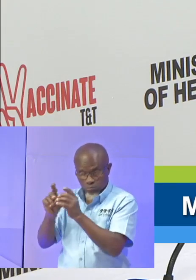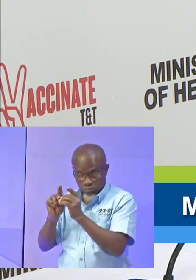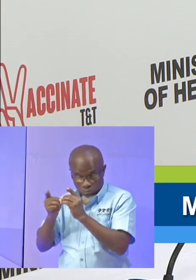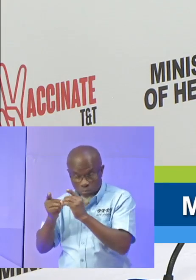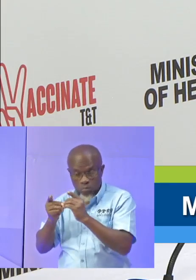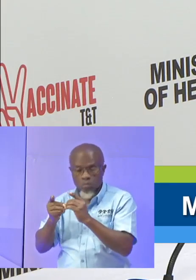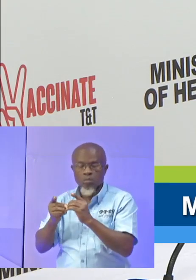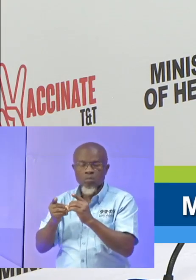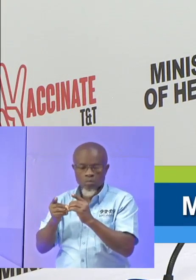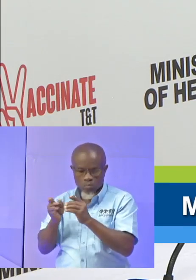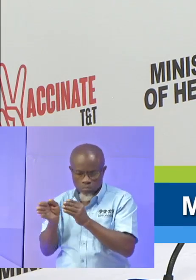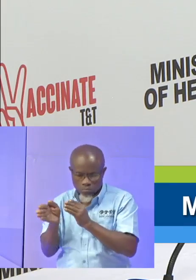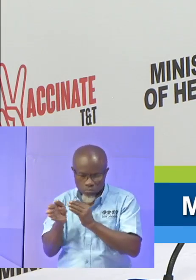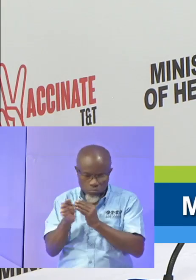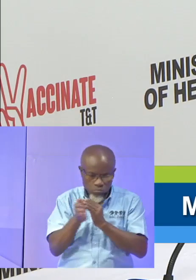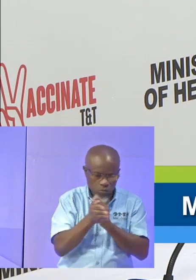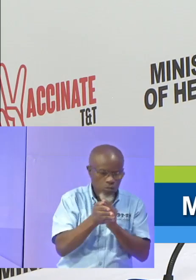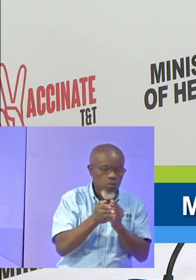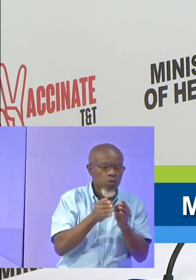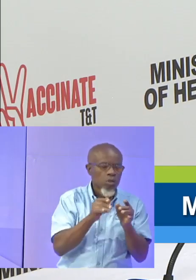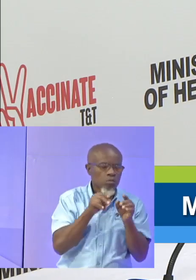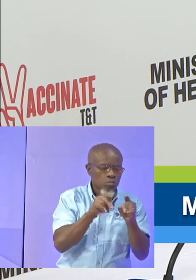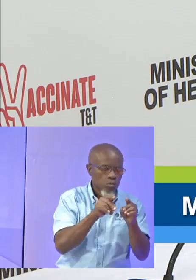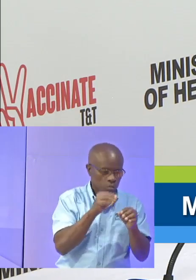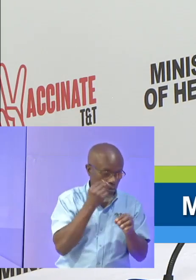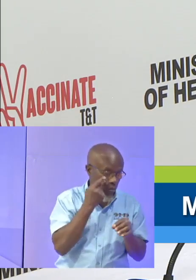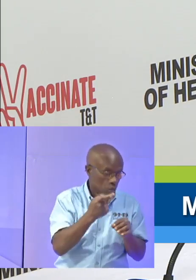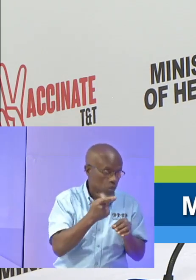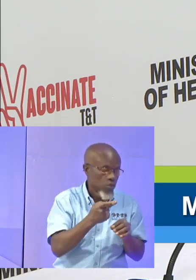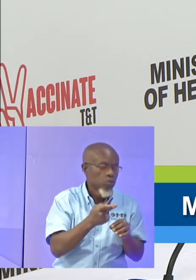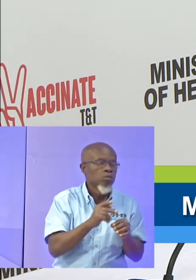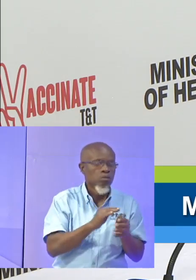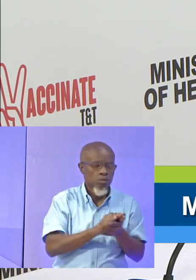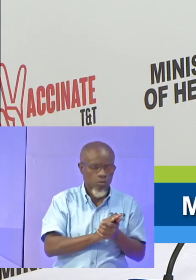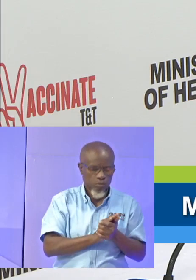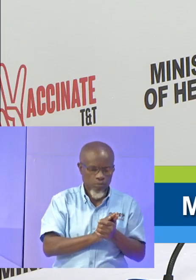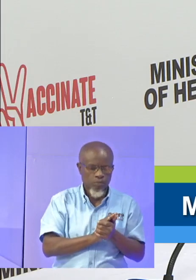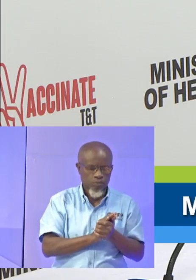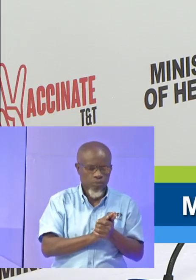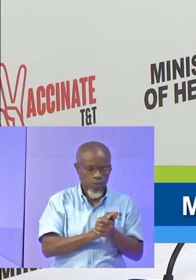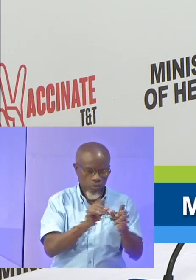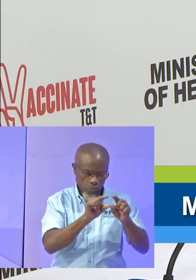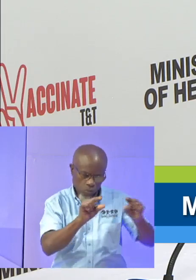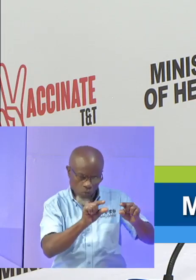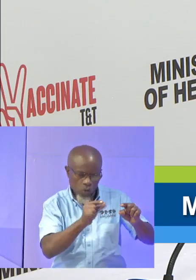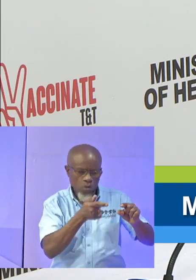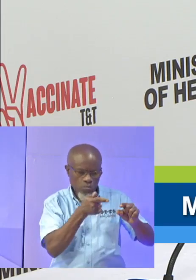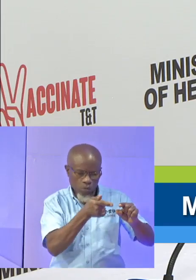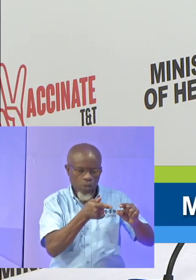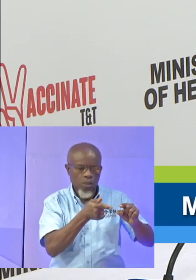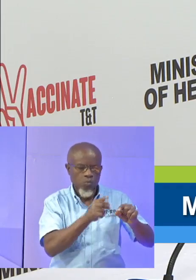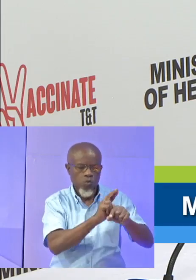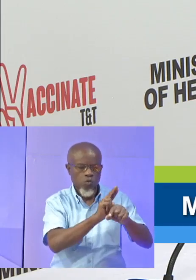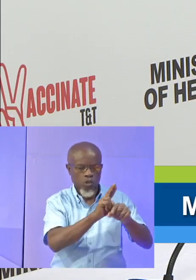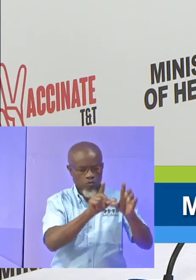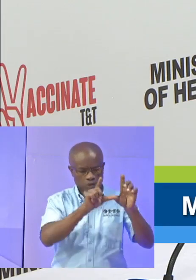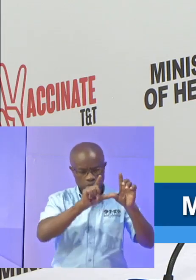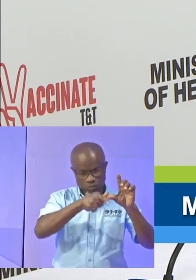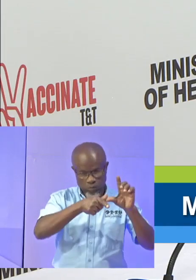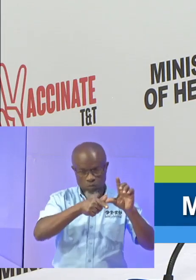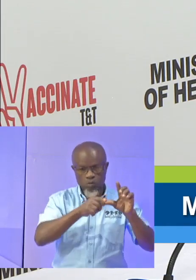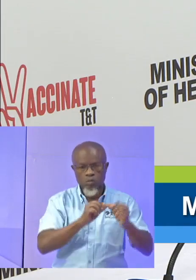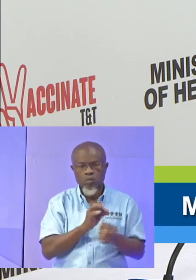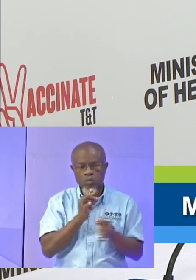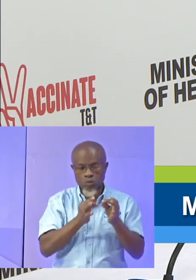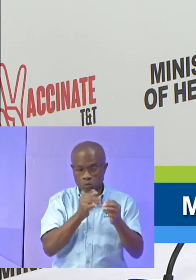on shelf life and determinations of half-life of any compound, and that is what WHO uses to determine what the shelf life